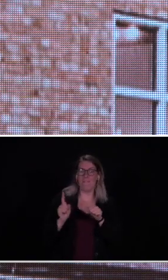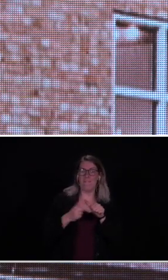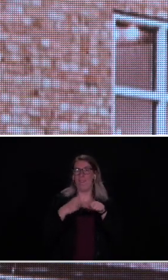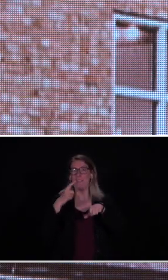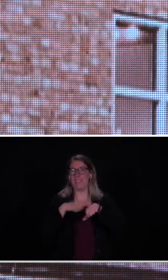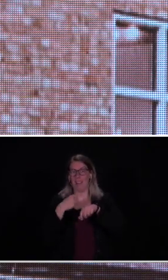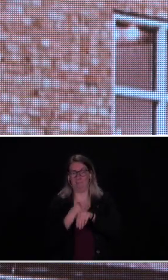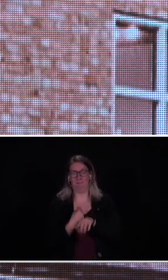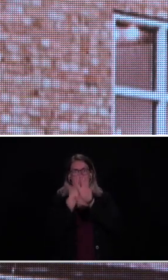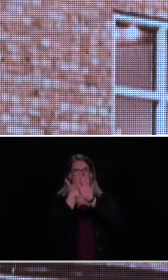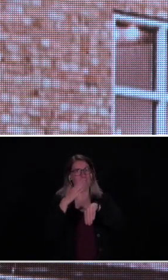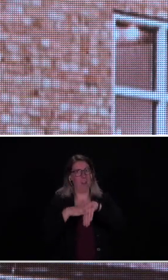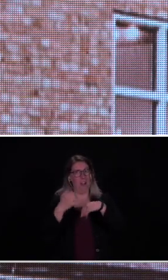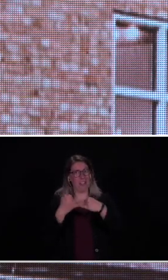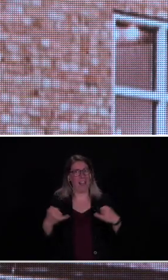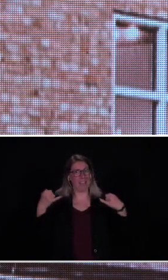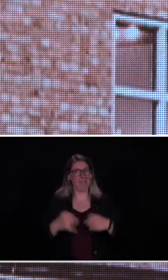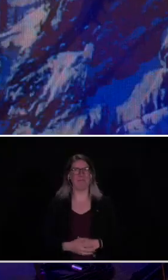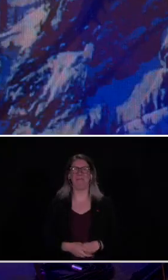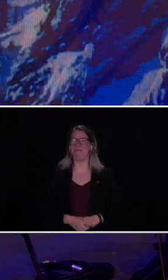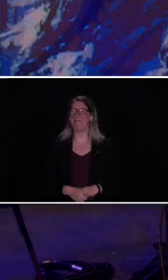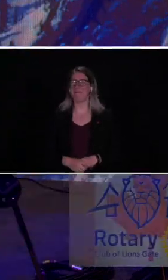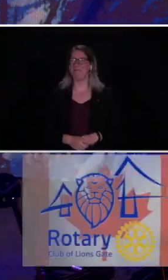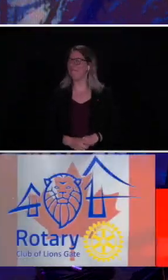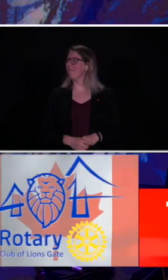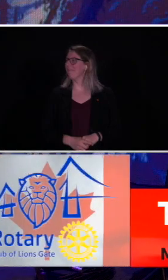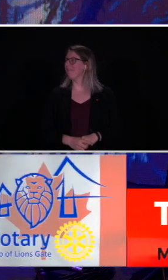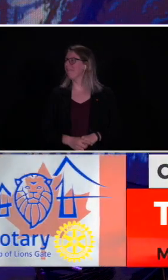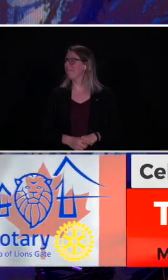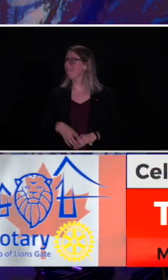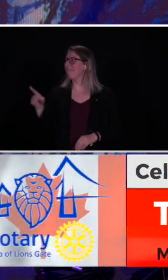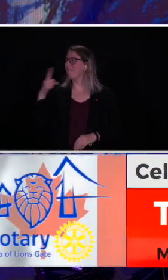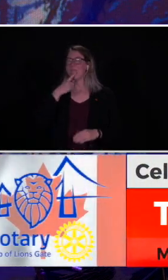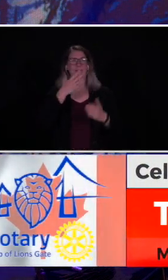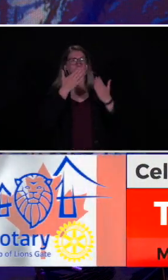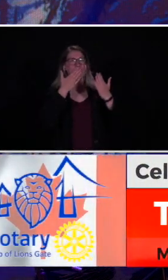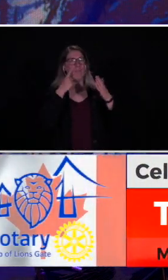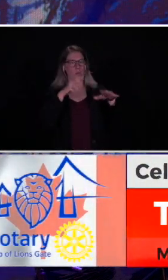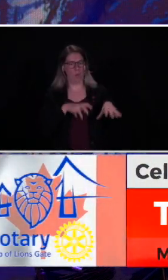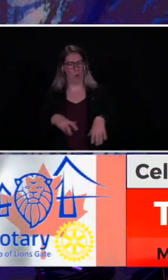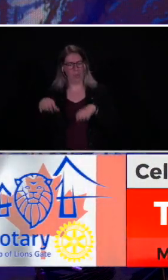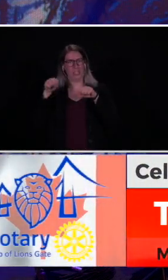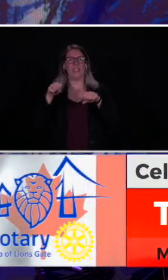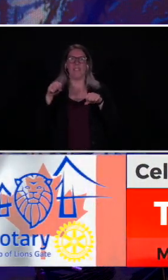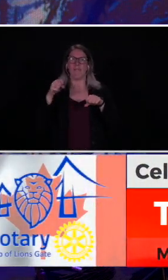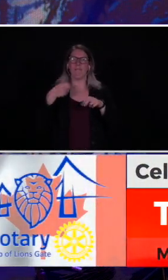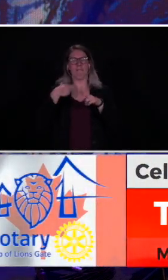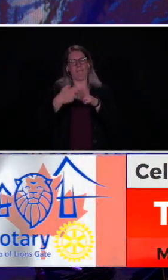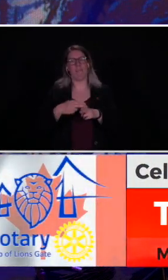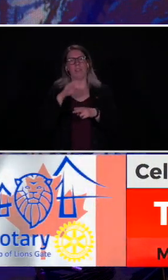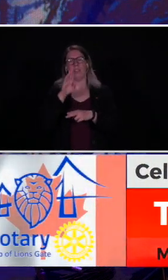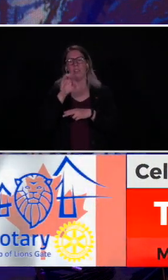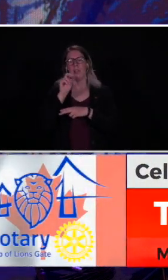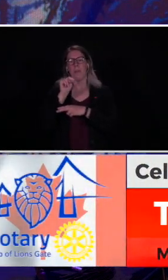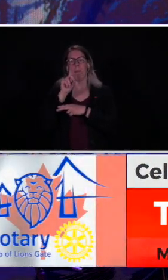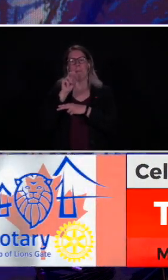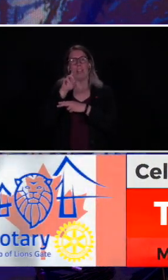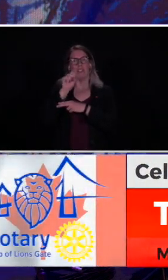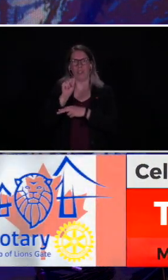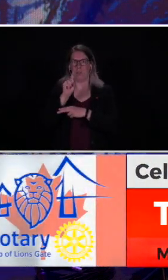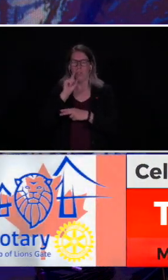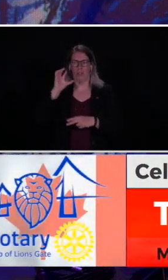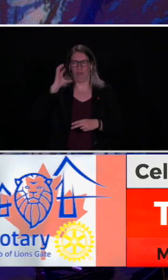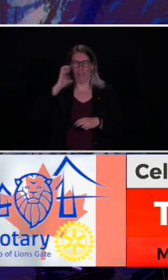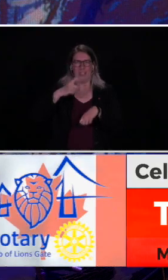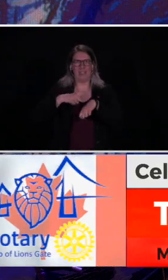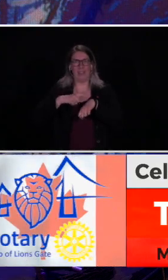virtual Canada Day gig. Thank you, Kevin and the Rotary, for having us. We are the Benders. Crazy times we're living in.